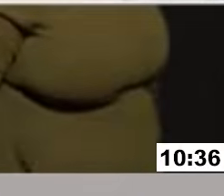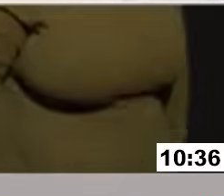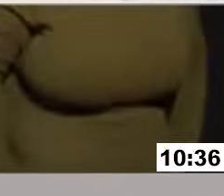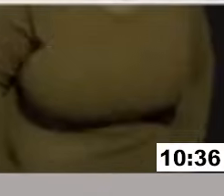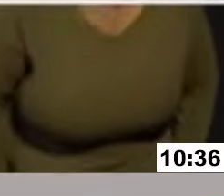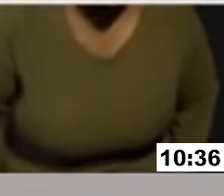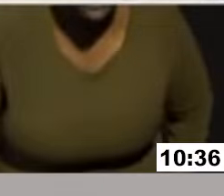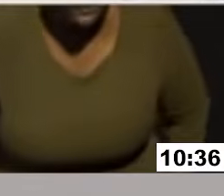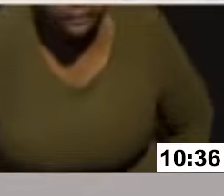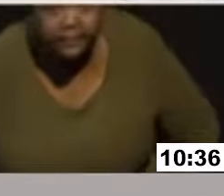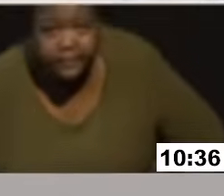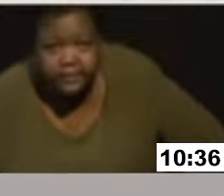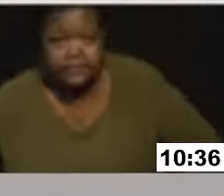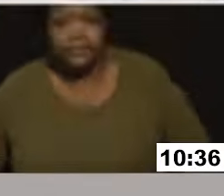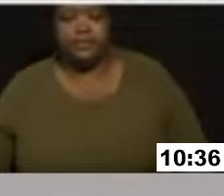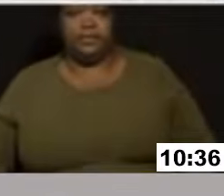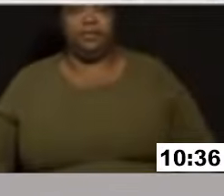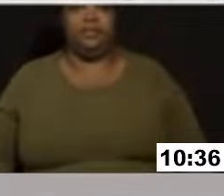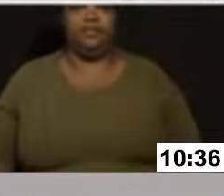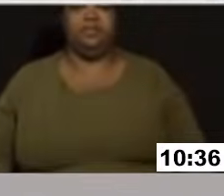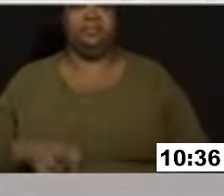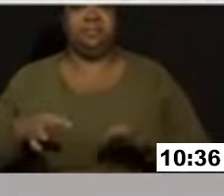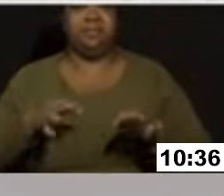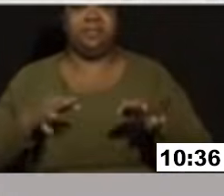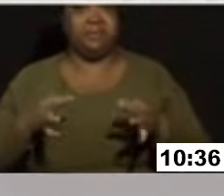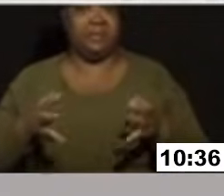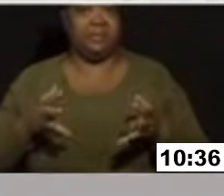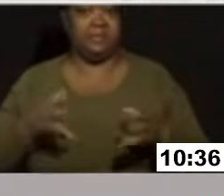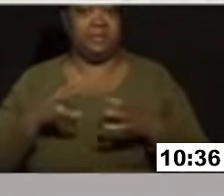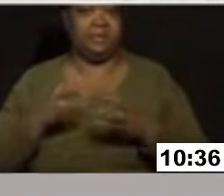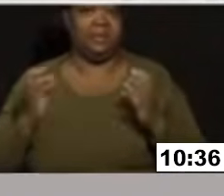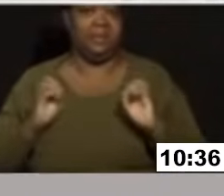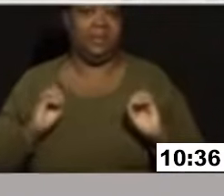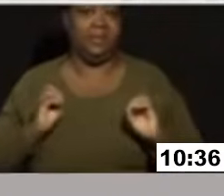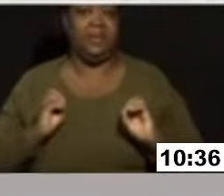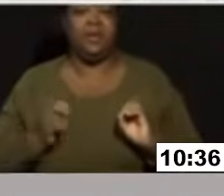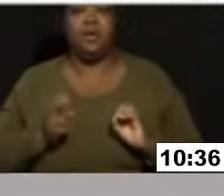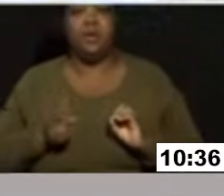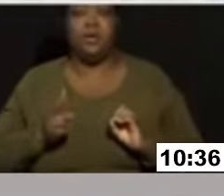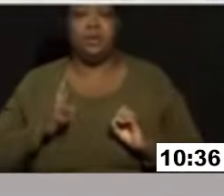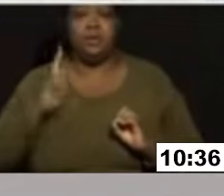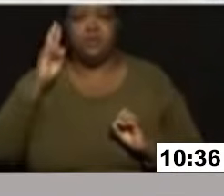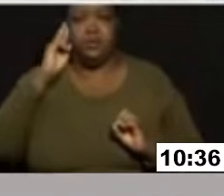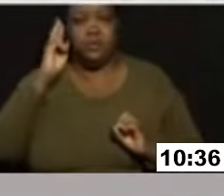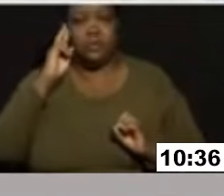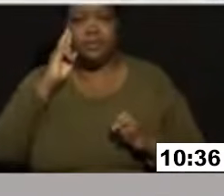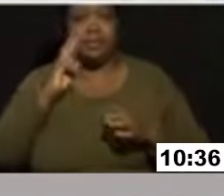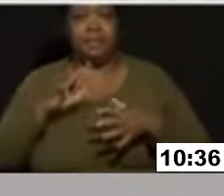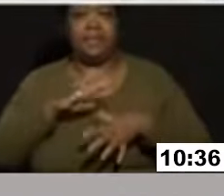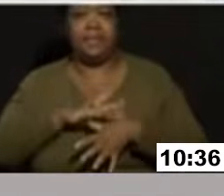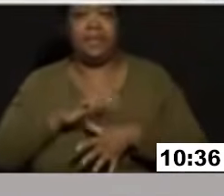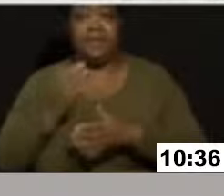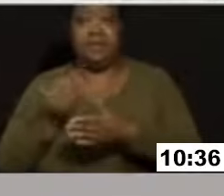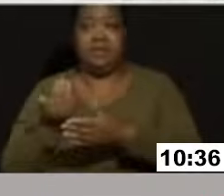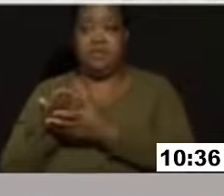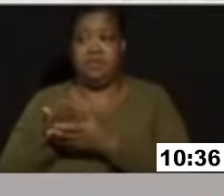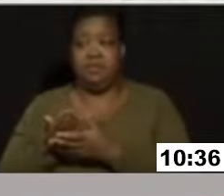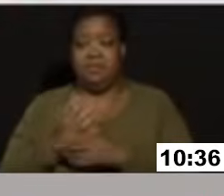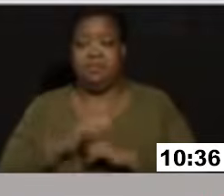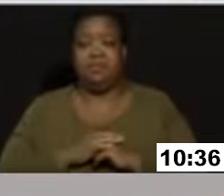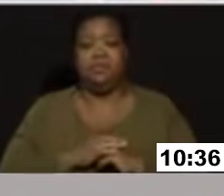shoe pinches. You have no such explanation, but we also remind you of our primary submission. You can't make